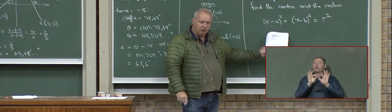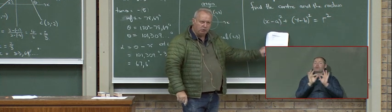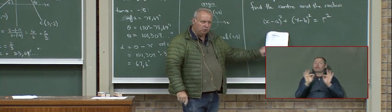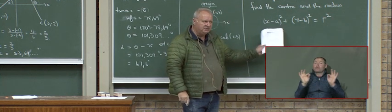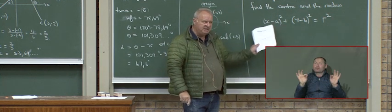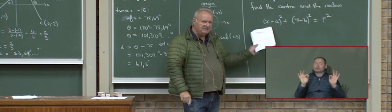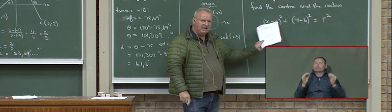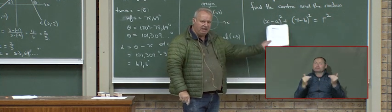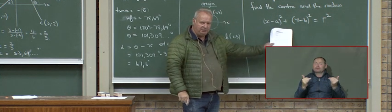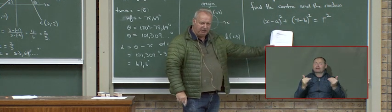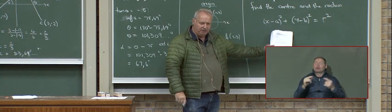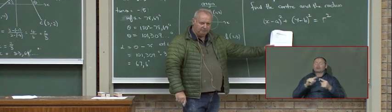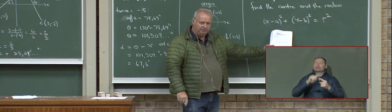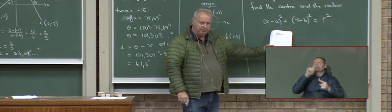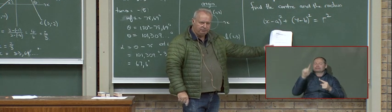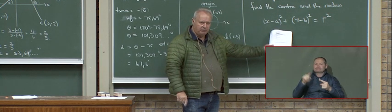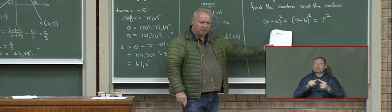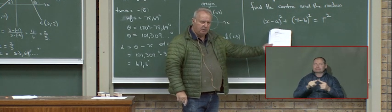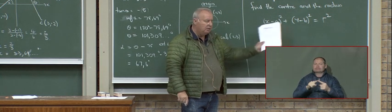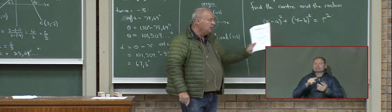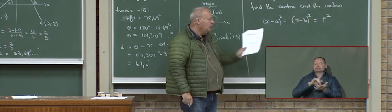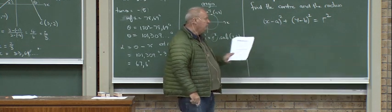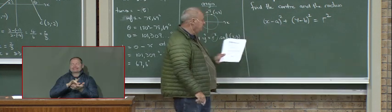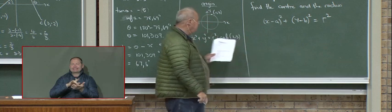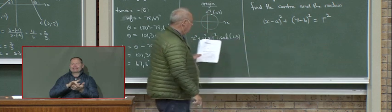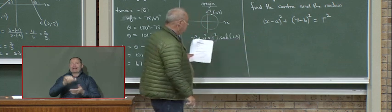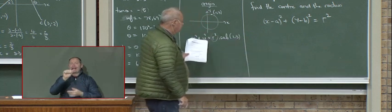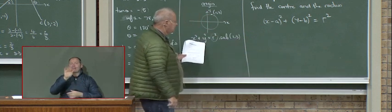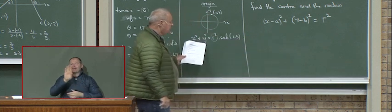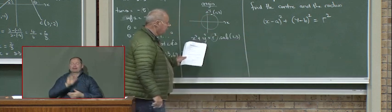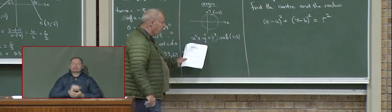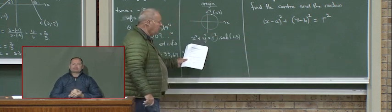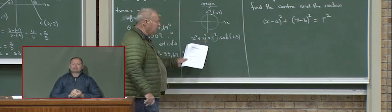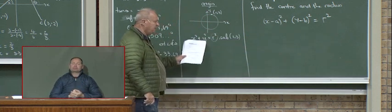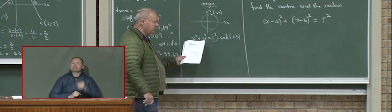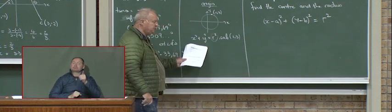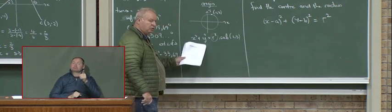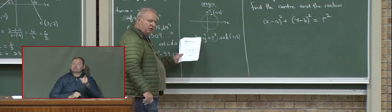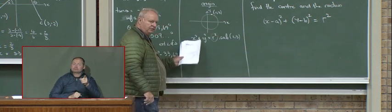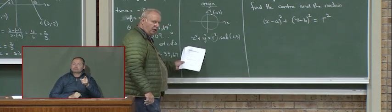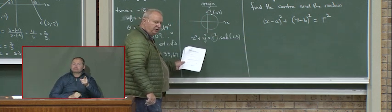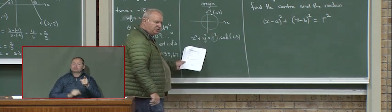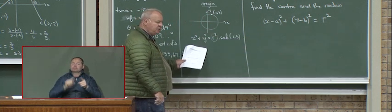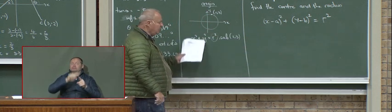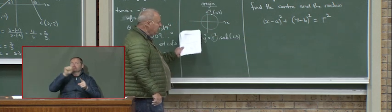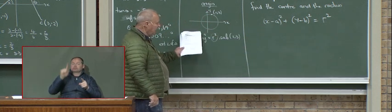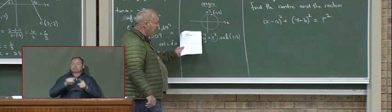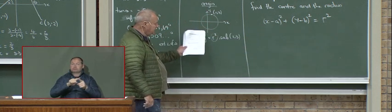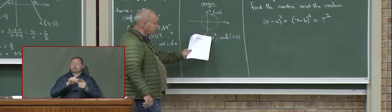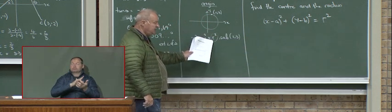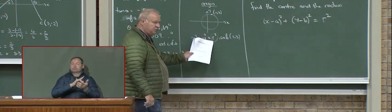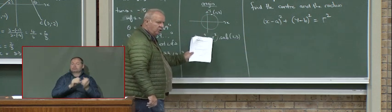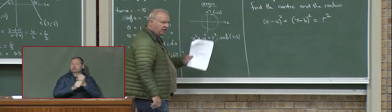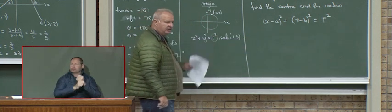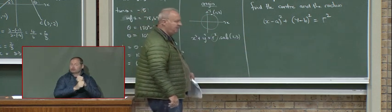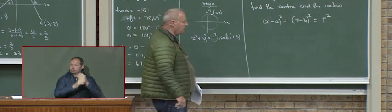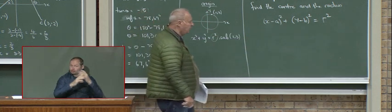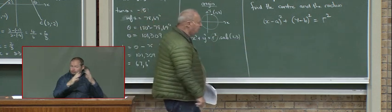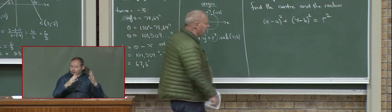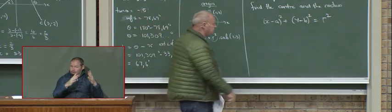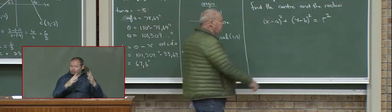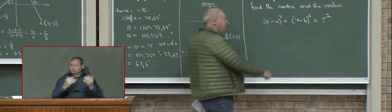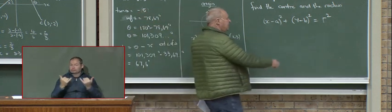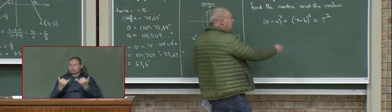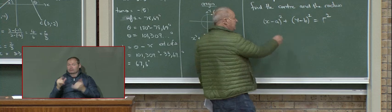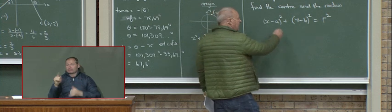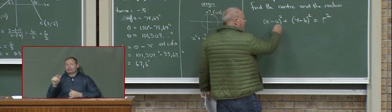a circle with center AB. This here is the formula for the circle at the origin. Here I just need to work out the value of